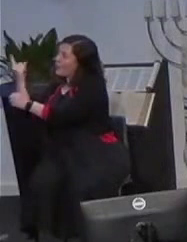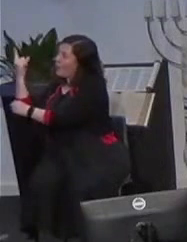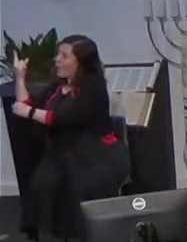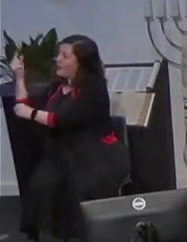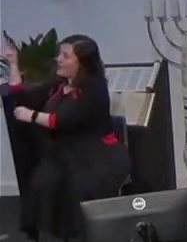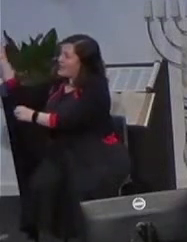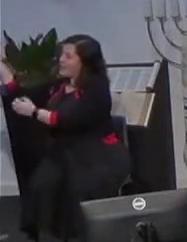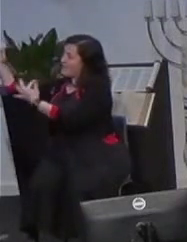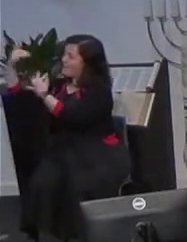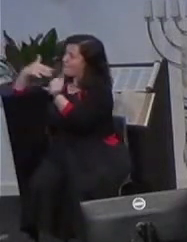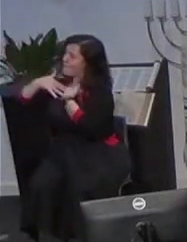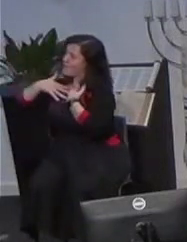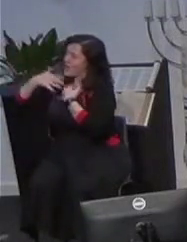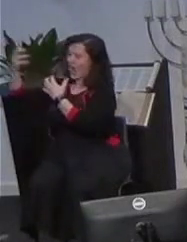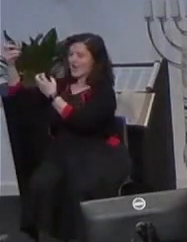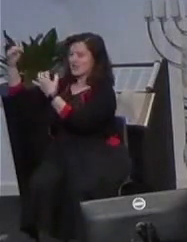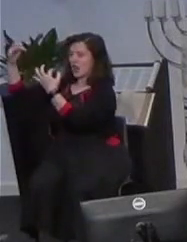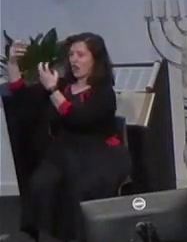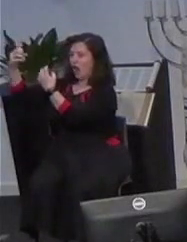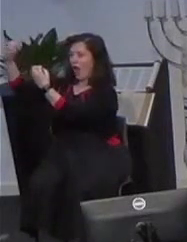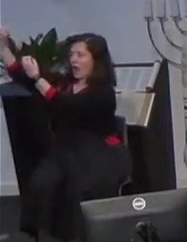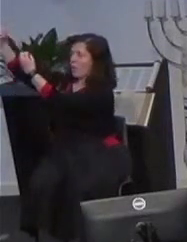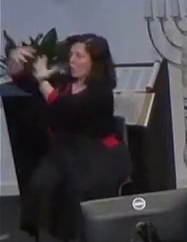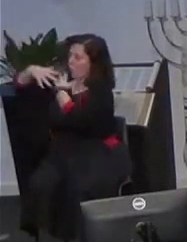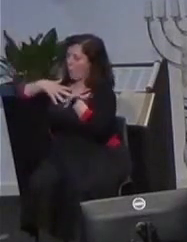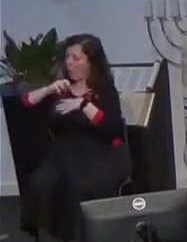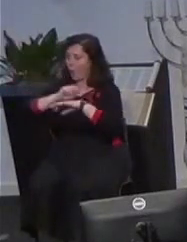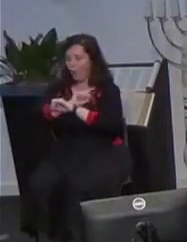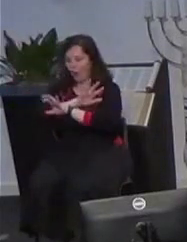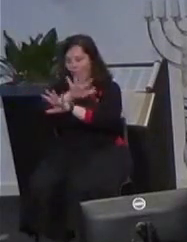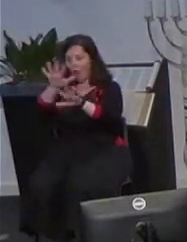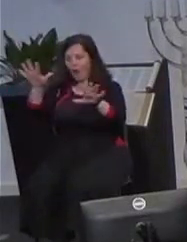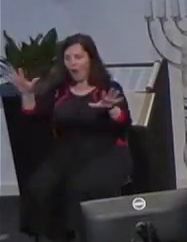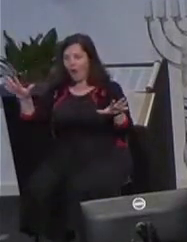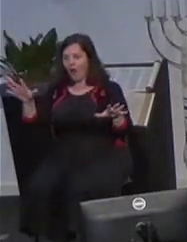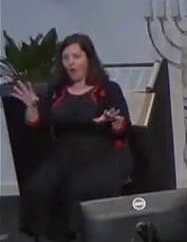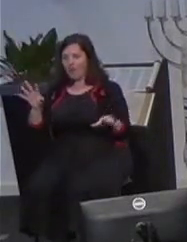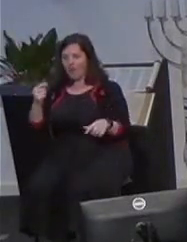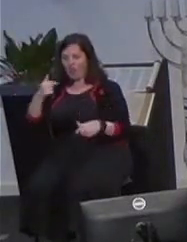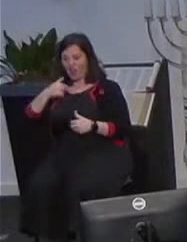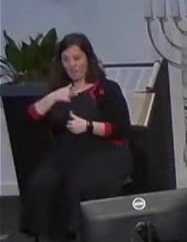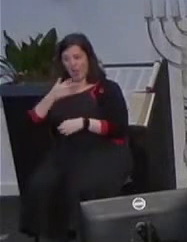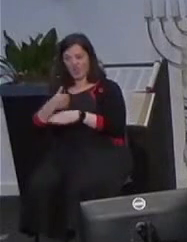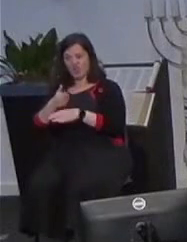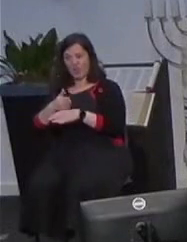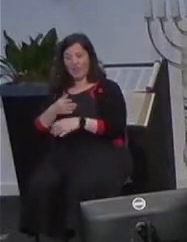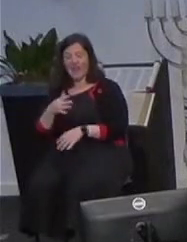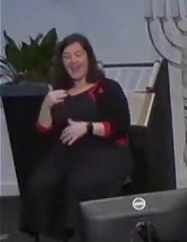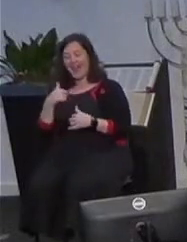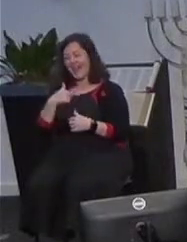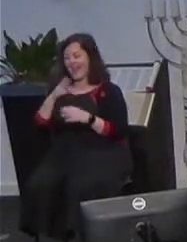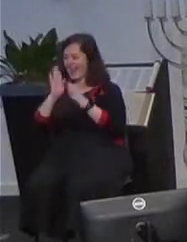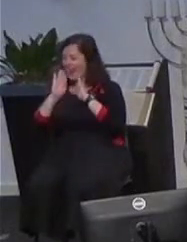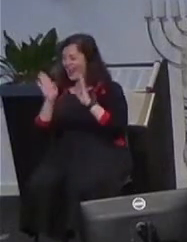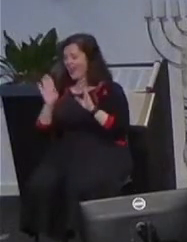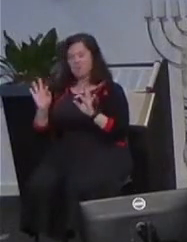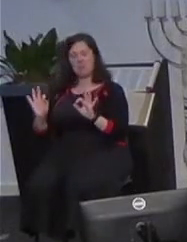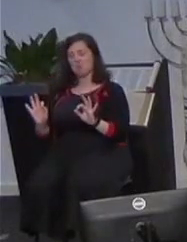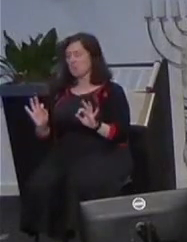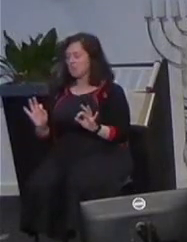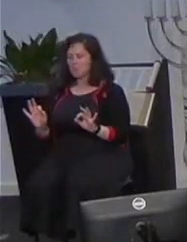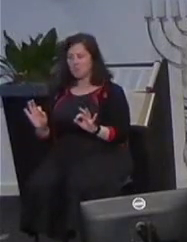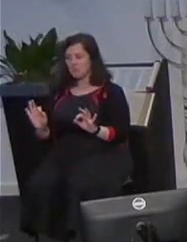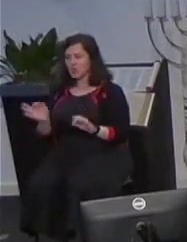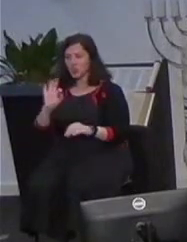glory. You see, so you don't have to go around going, hey, I'm wonderful. That's not what we're